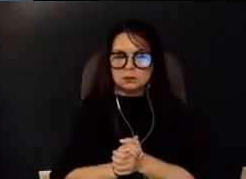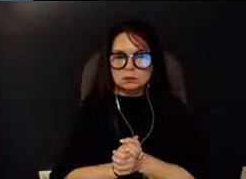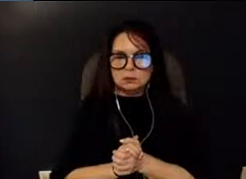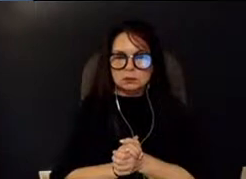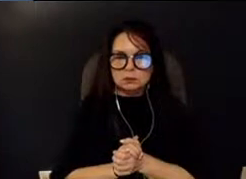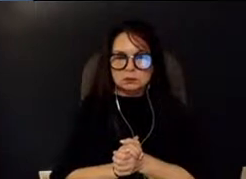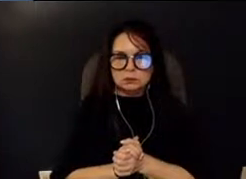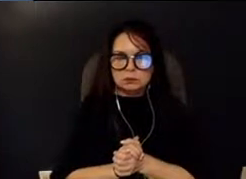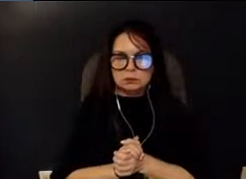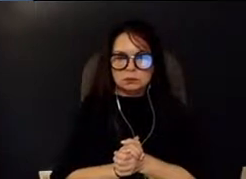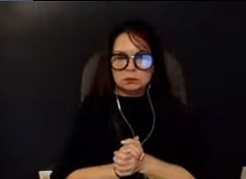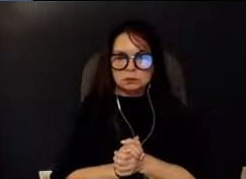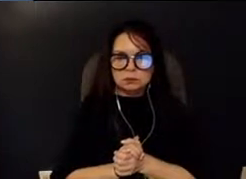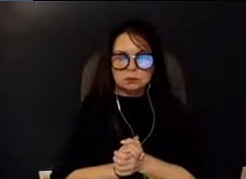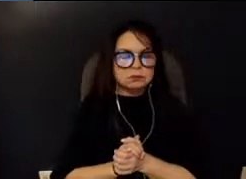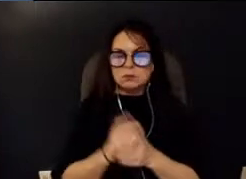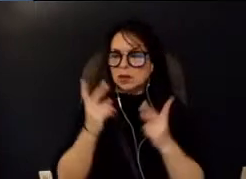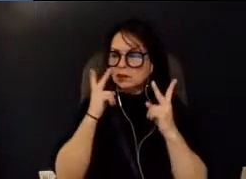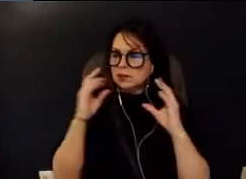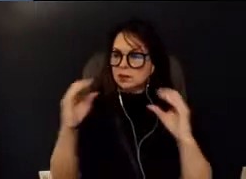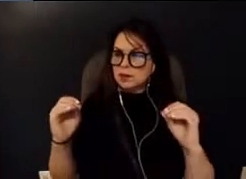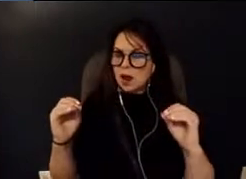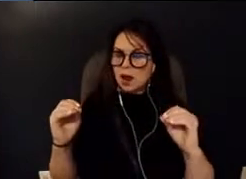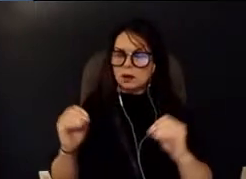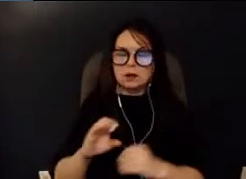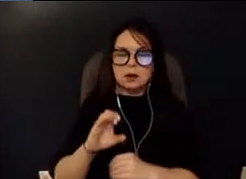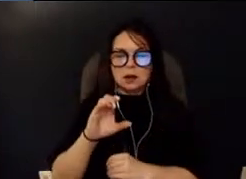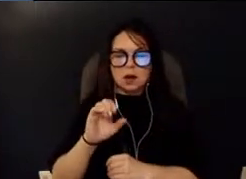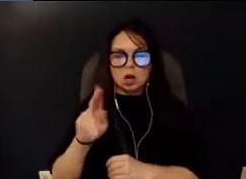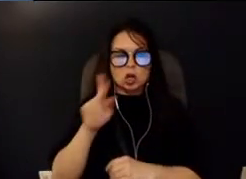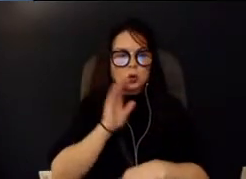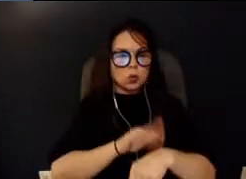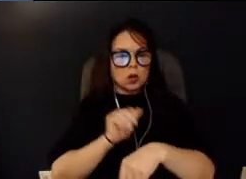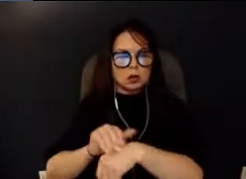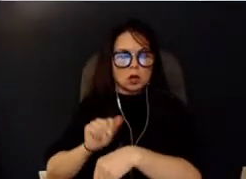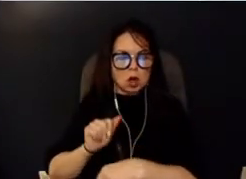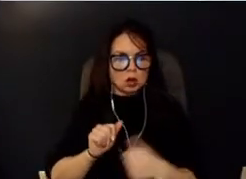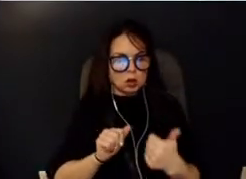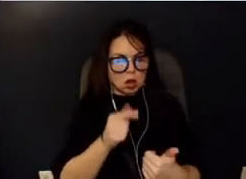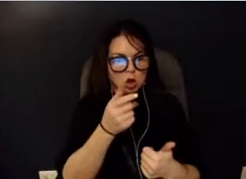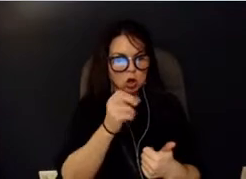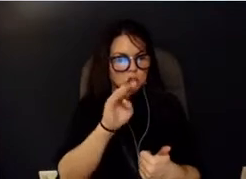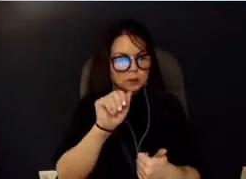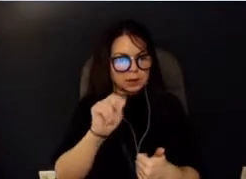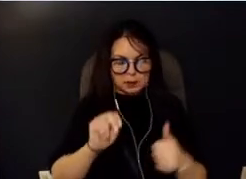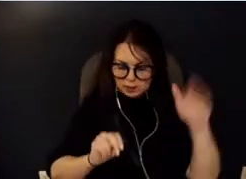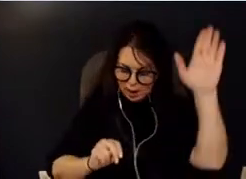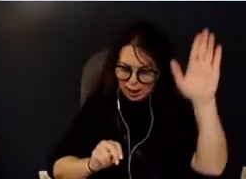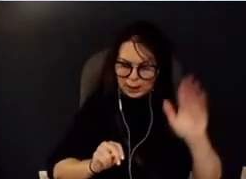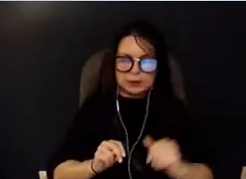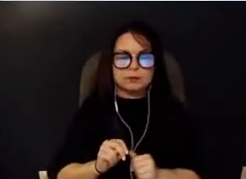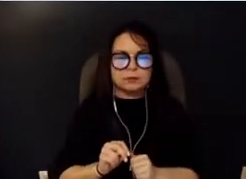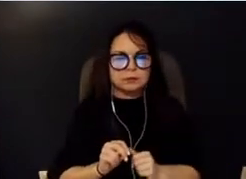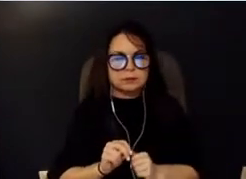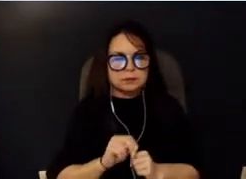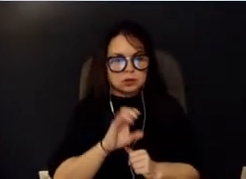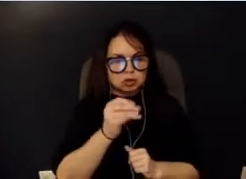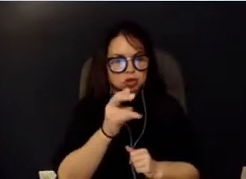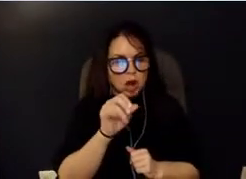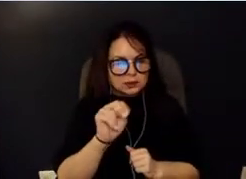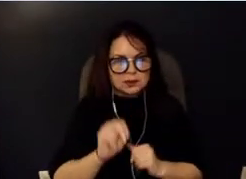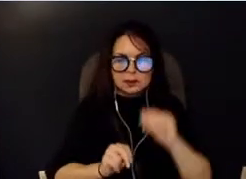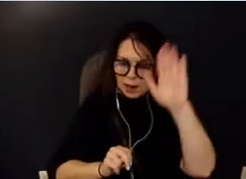Seeing none, clerk will call the roll. Councilmember Goodman. Aye. Councilmember Johnson. Aye.